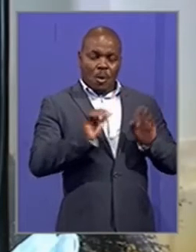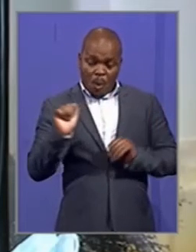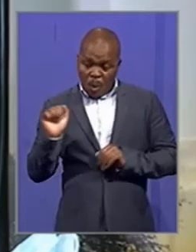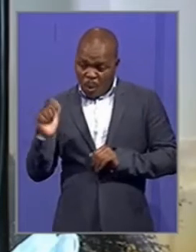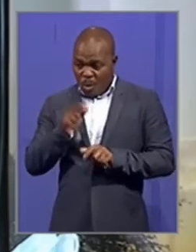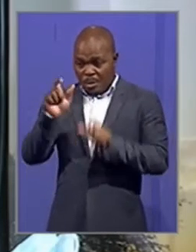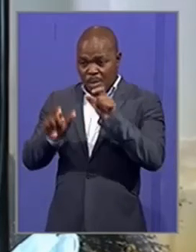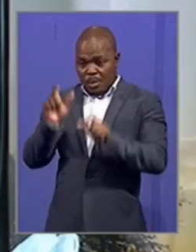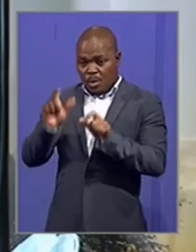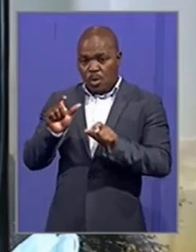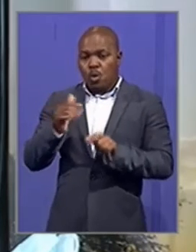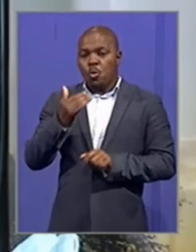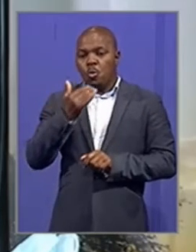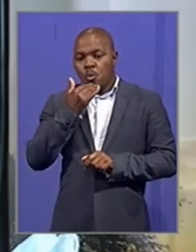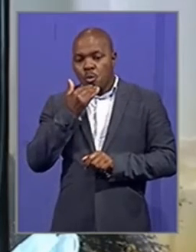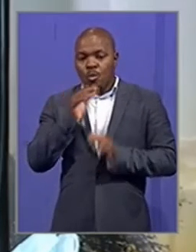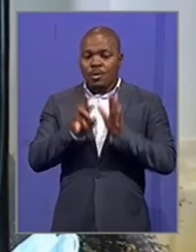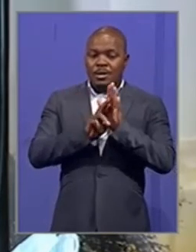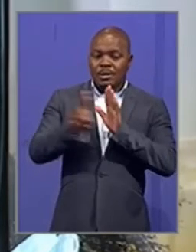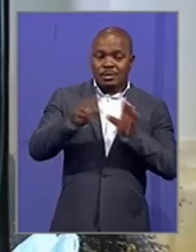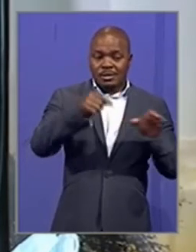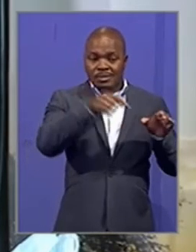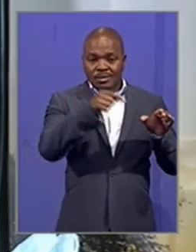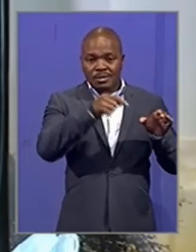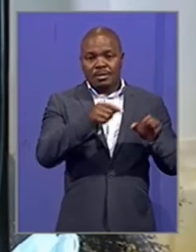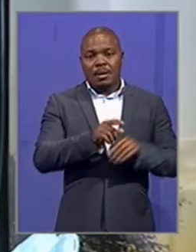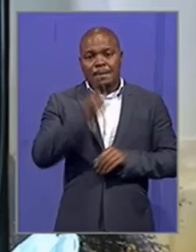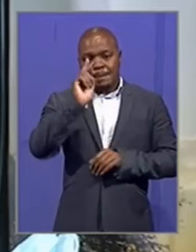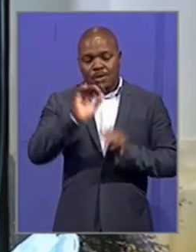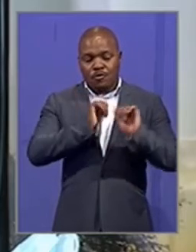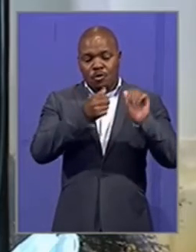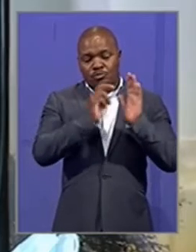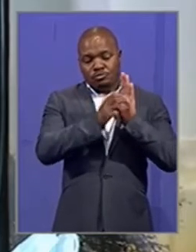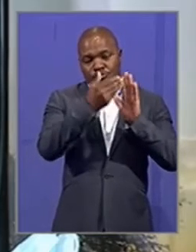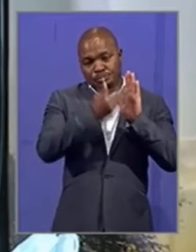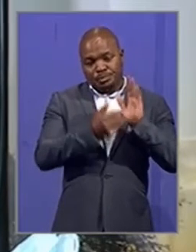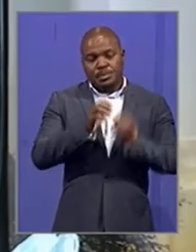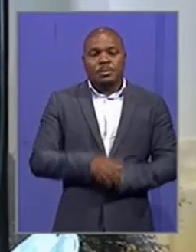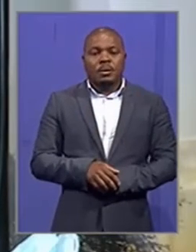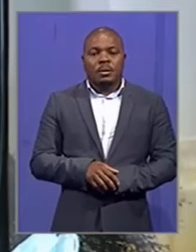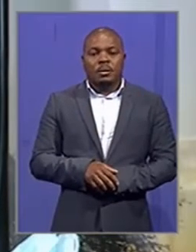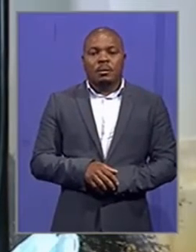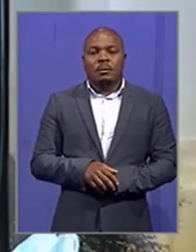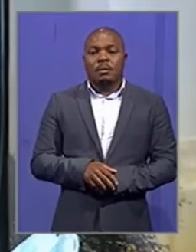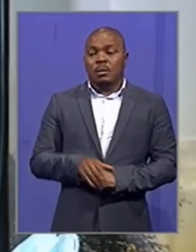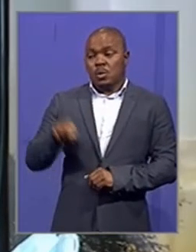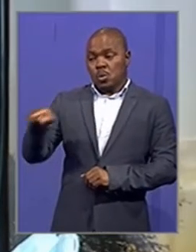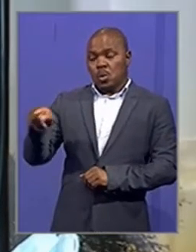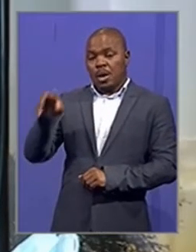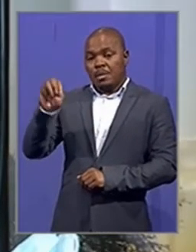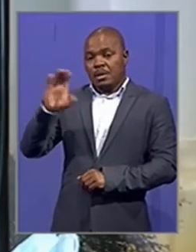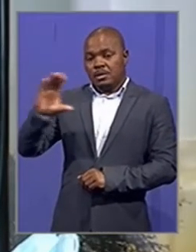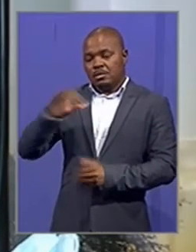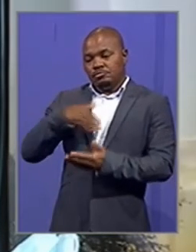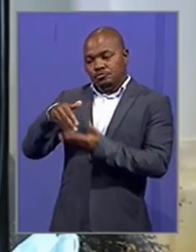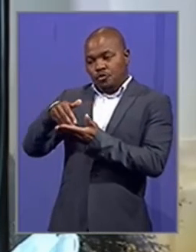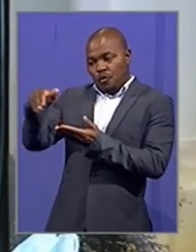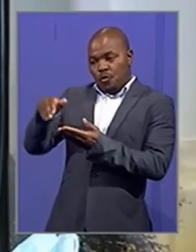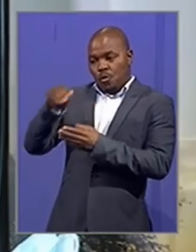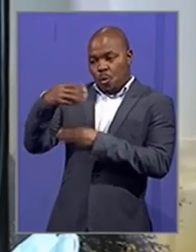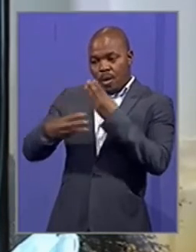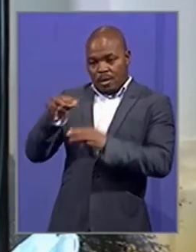us as its public representative have to abide by. Whilst I release MEC Msibi from his role